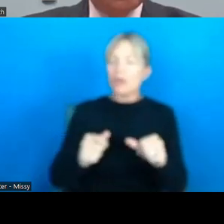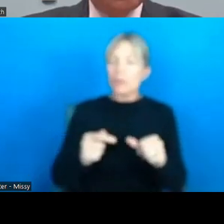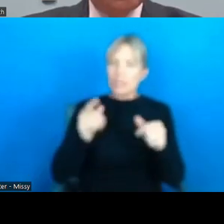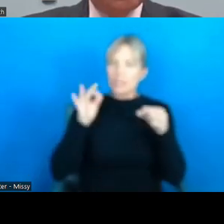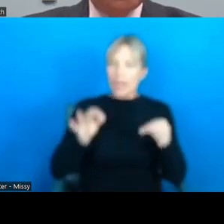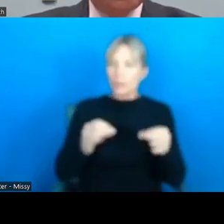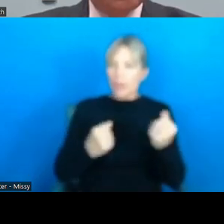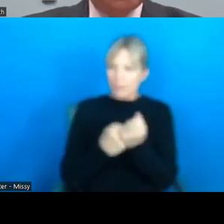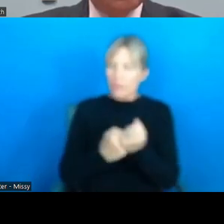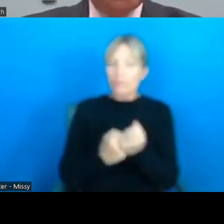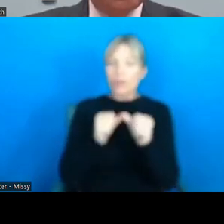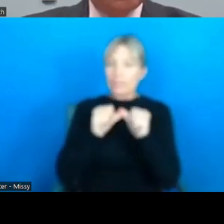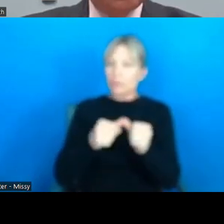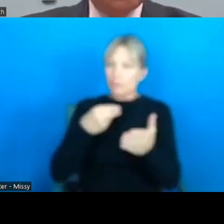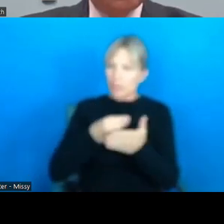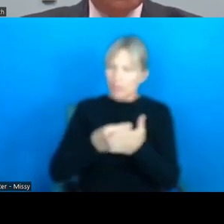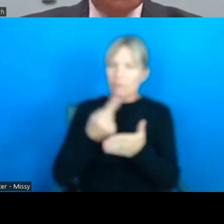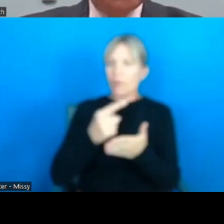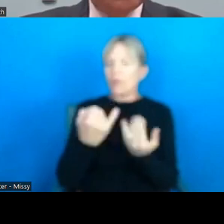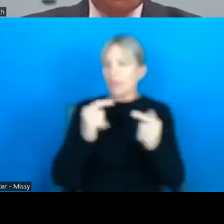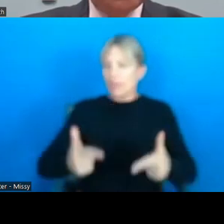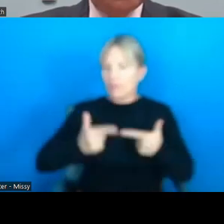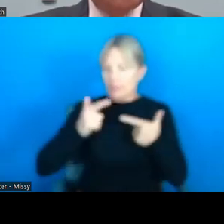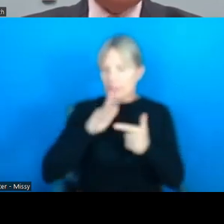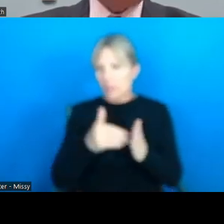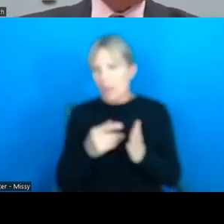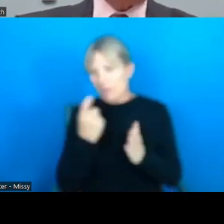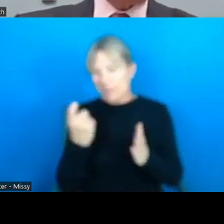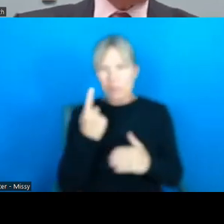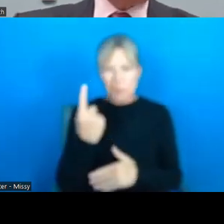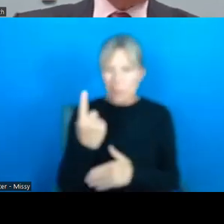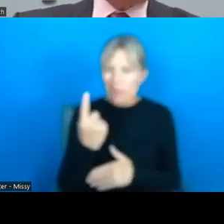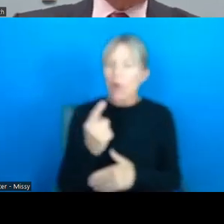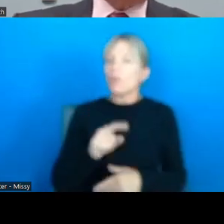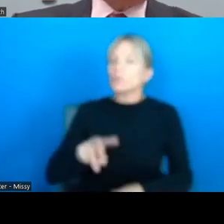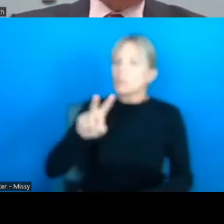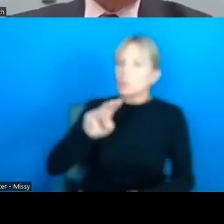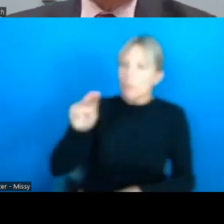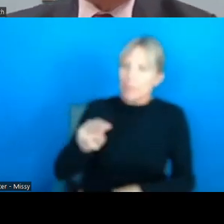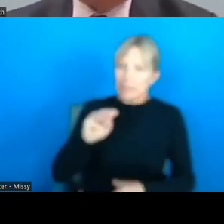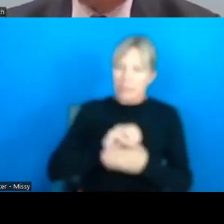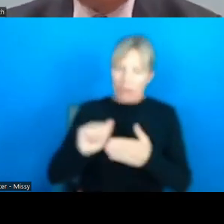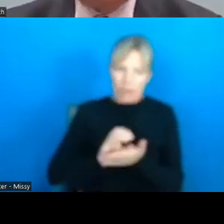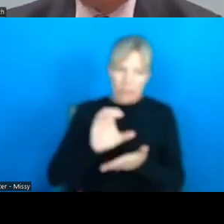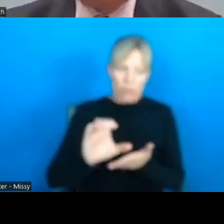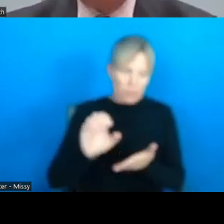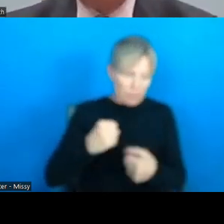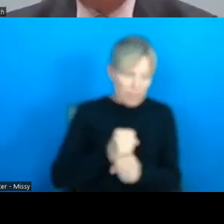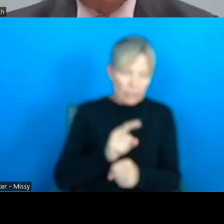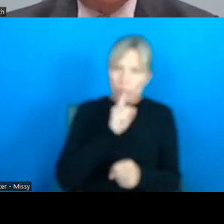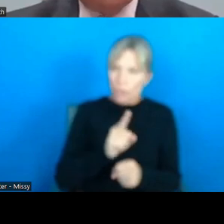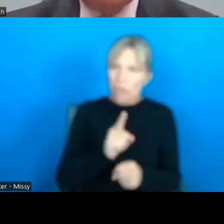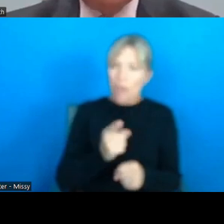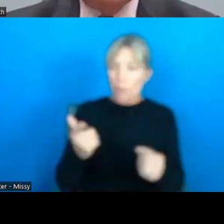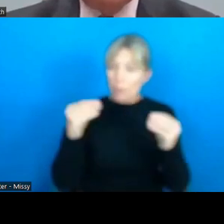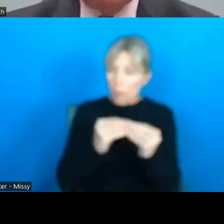advocate for continued funding for independent living centers, because that was only a $2 million allocation, and we needed to be sure there'd be